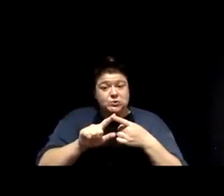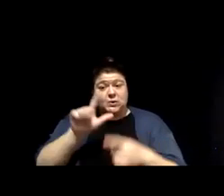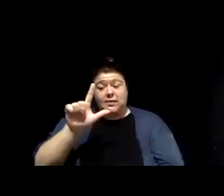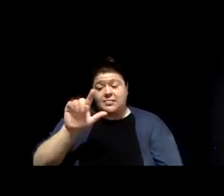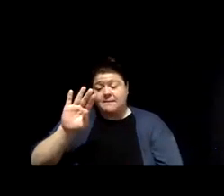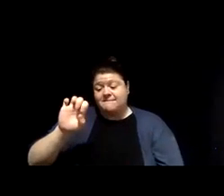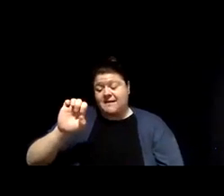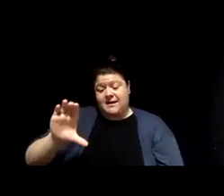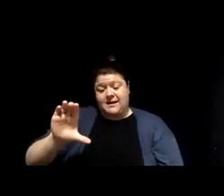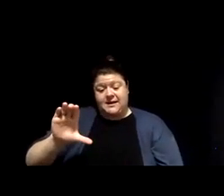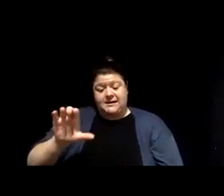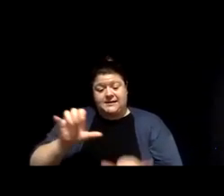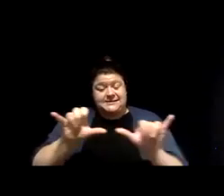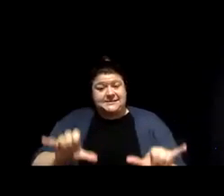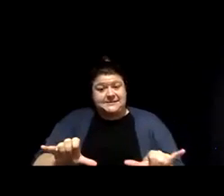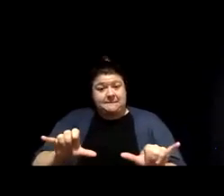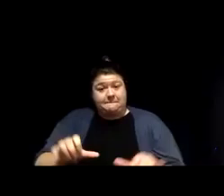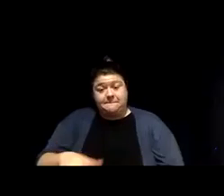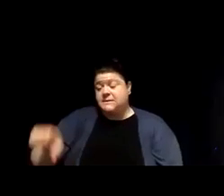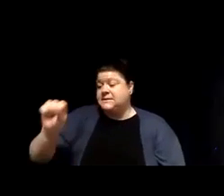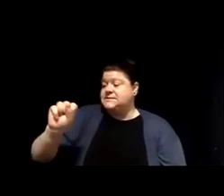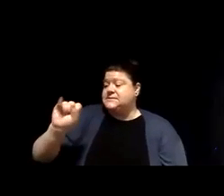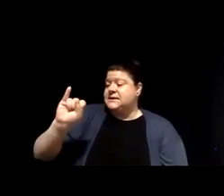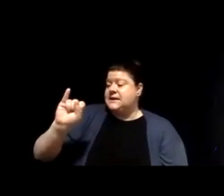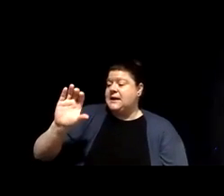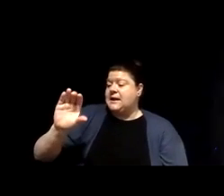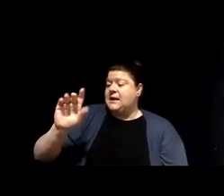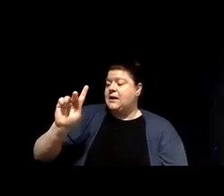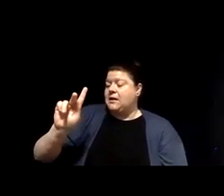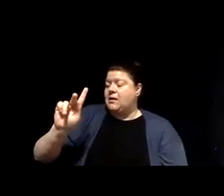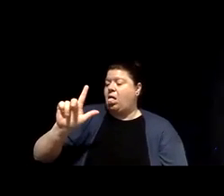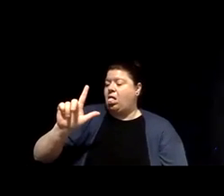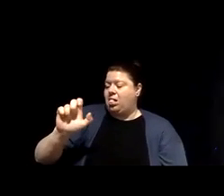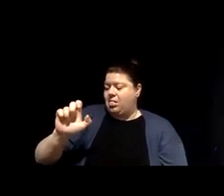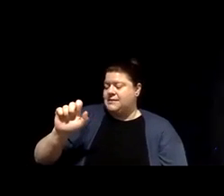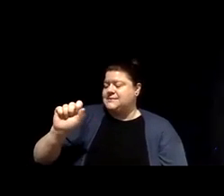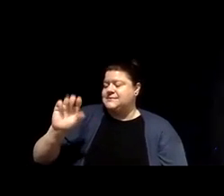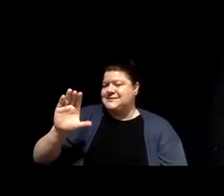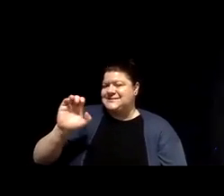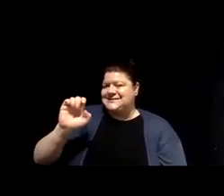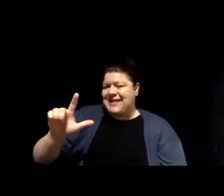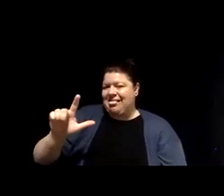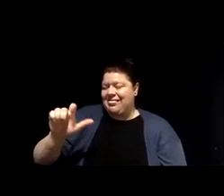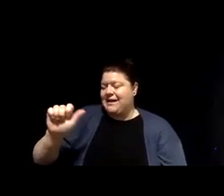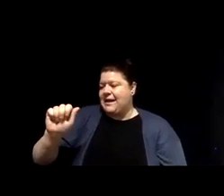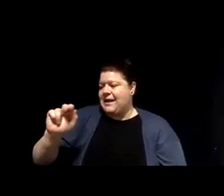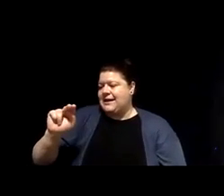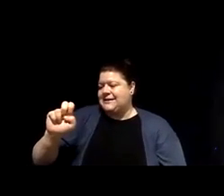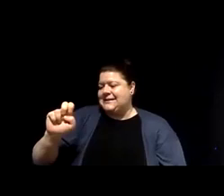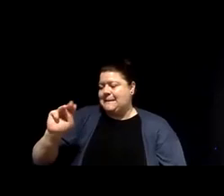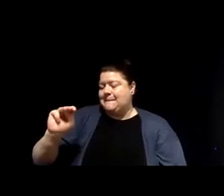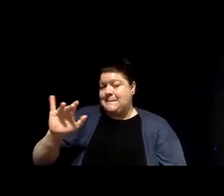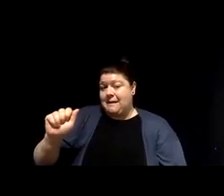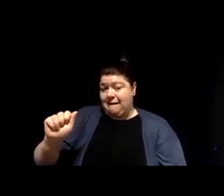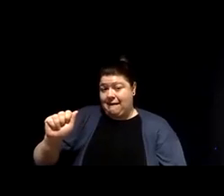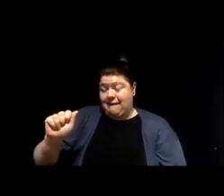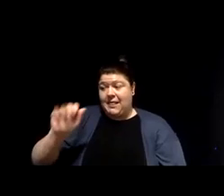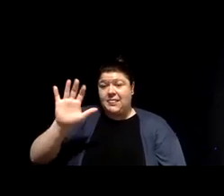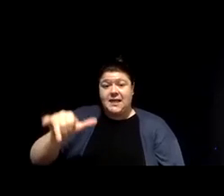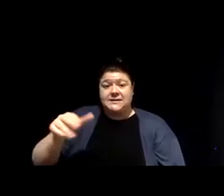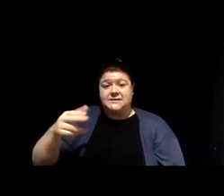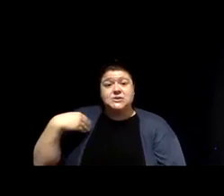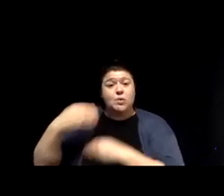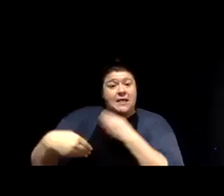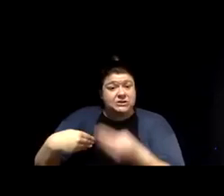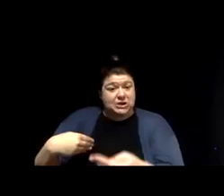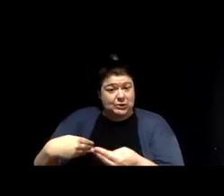Sickle cell anemia. Okay, sickle cell anemia is a hereditary